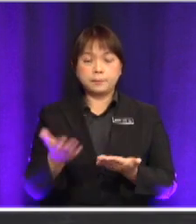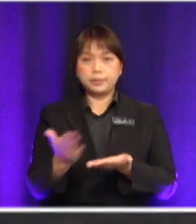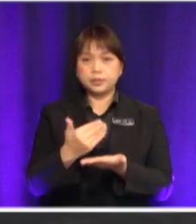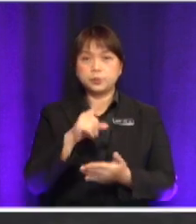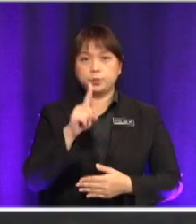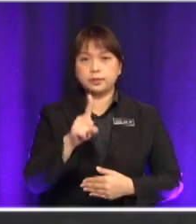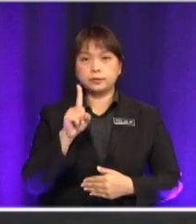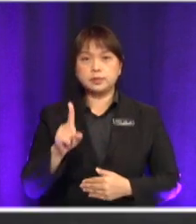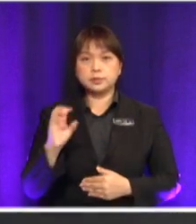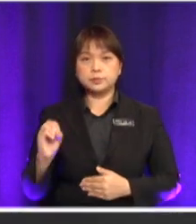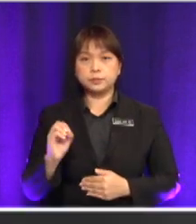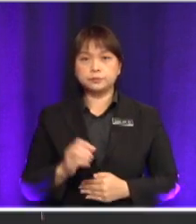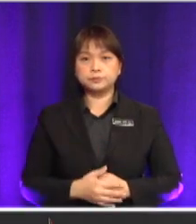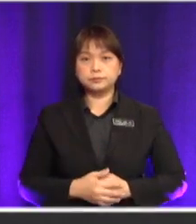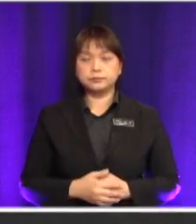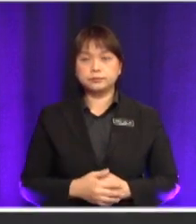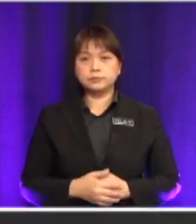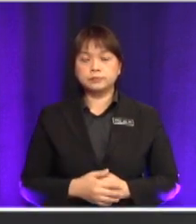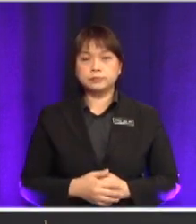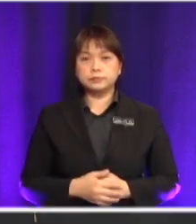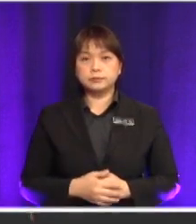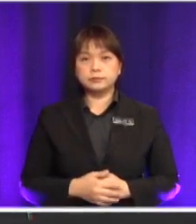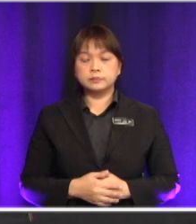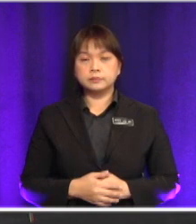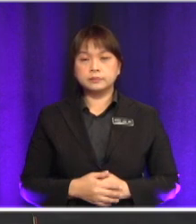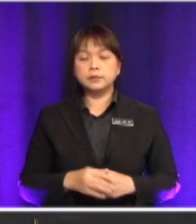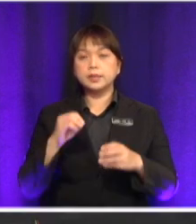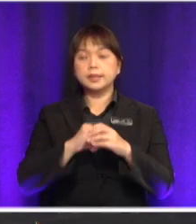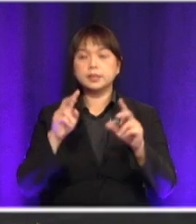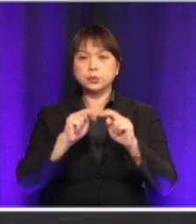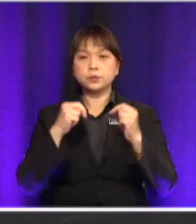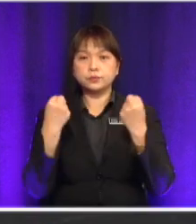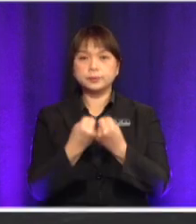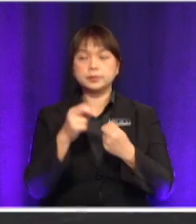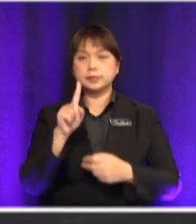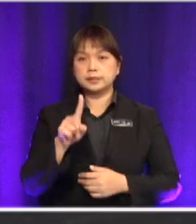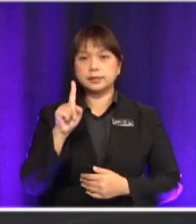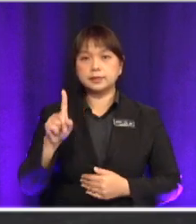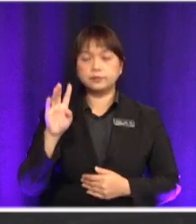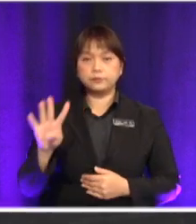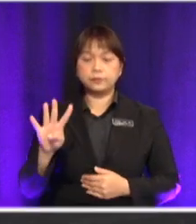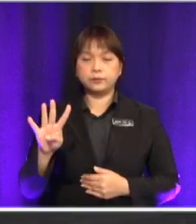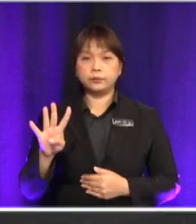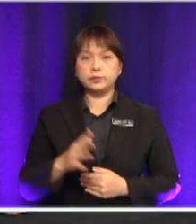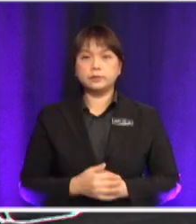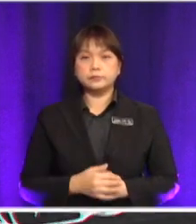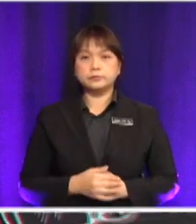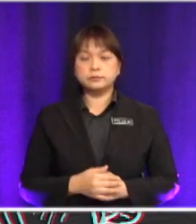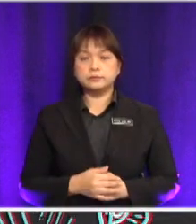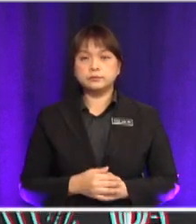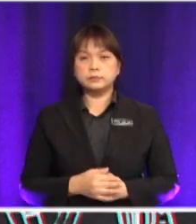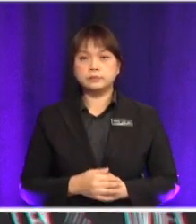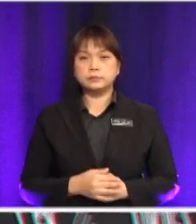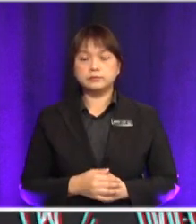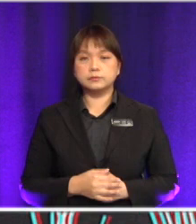first paragraph. In the novel 1984, which was published in 1949, British author